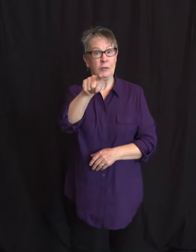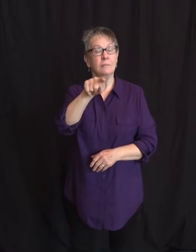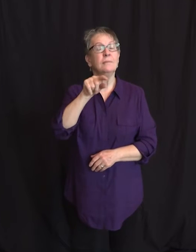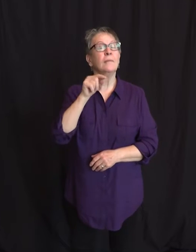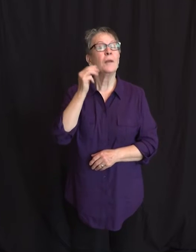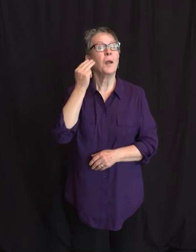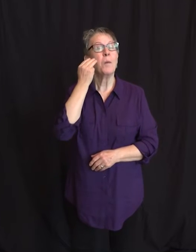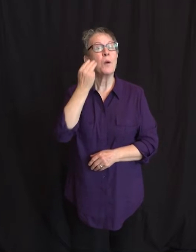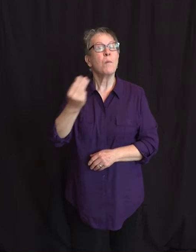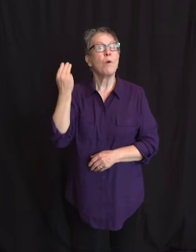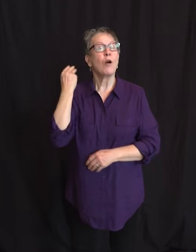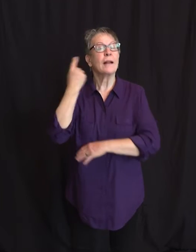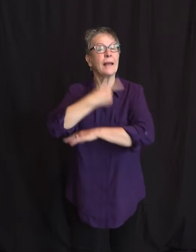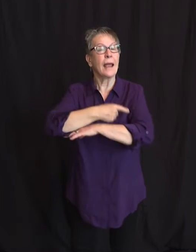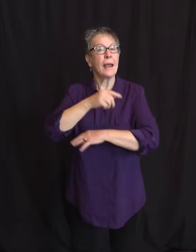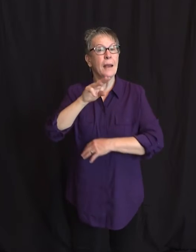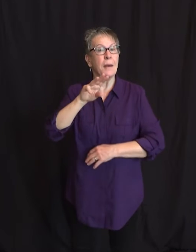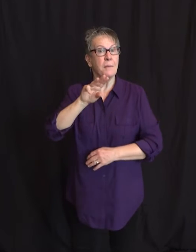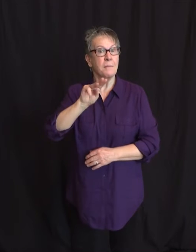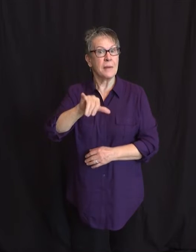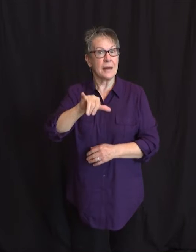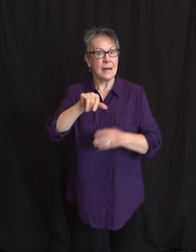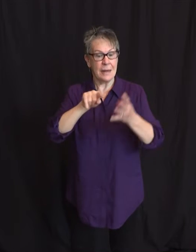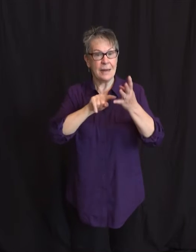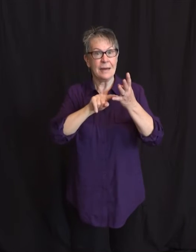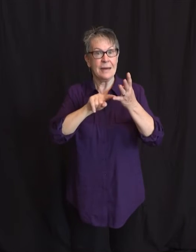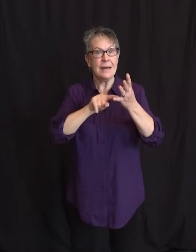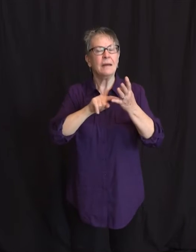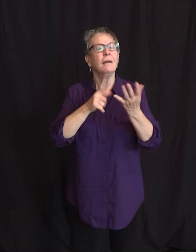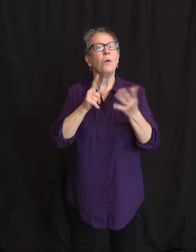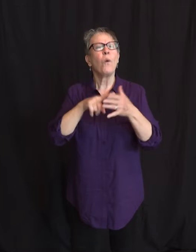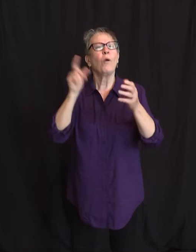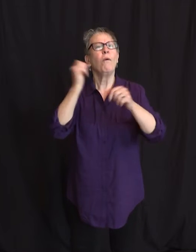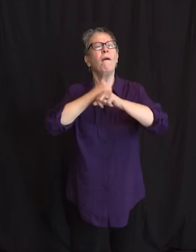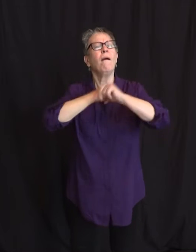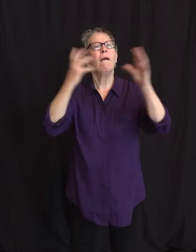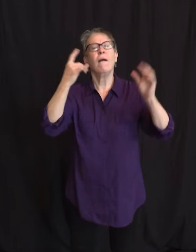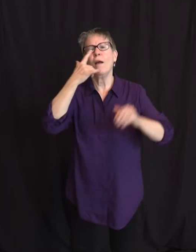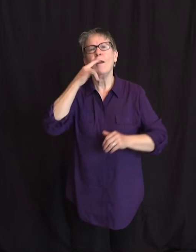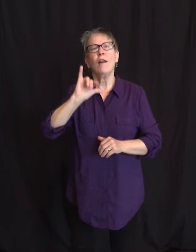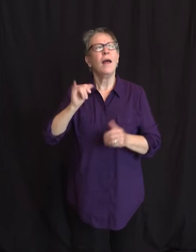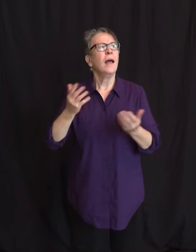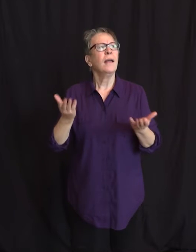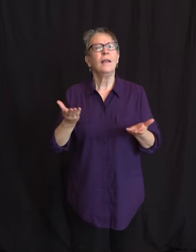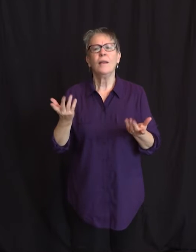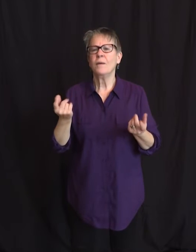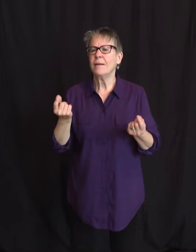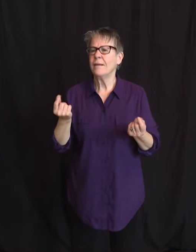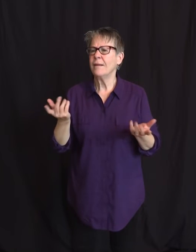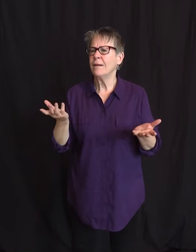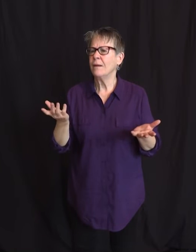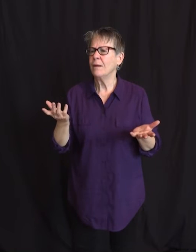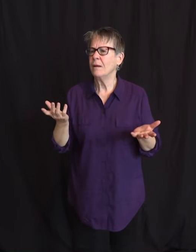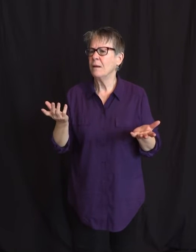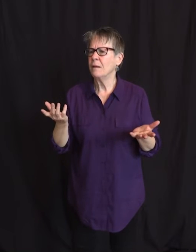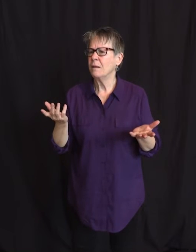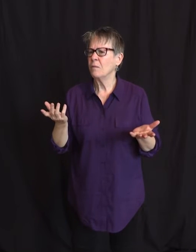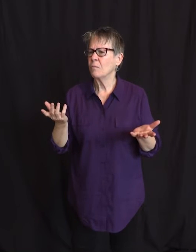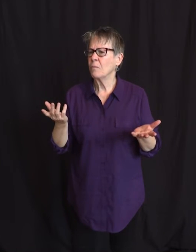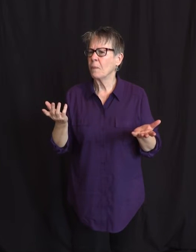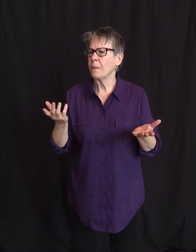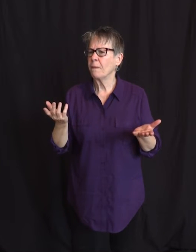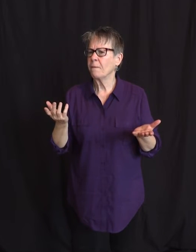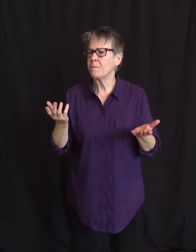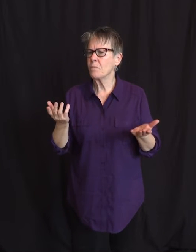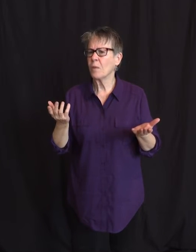thoughts on out-of-state residents taking advantage of Jersey Shore rentals and going back and forth in this climate? Yeah, I'm